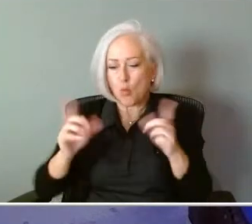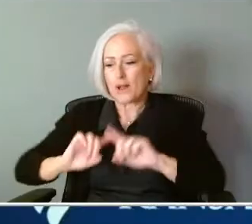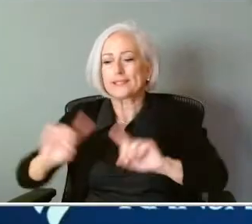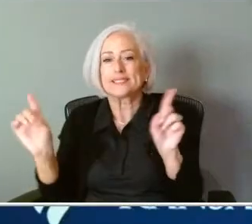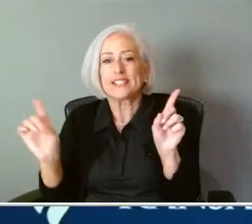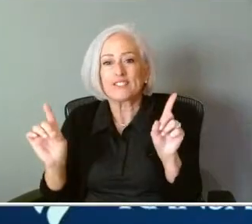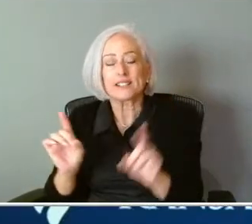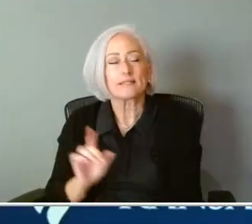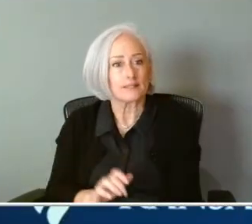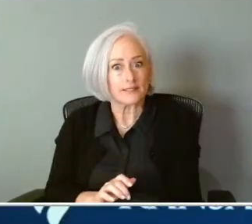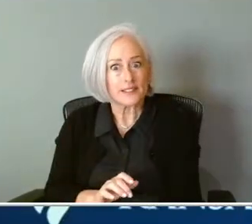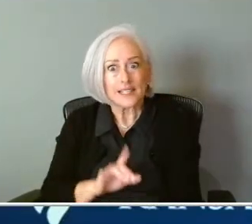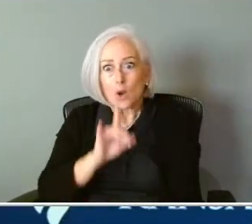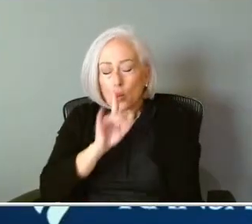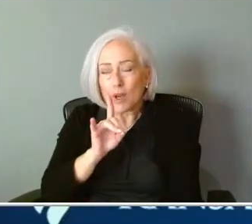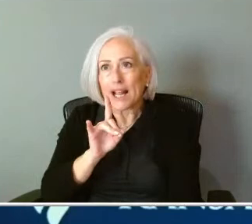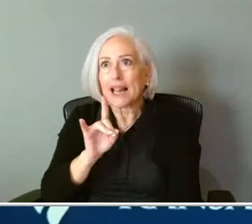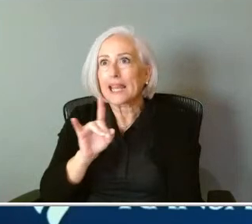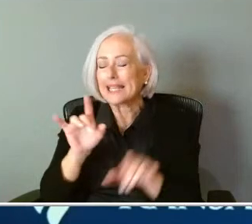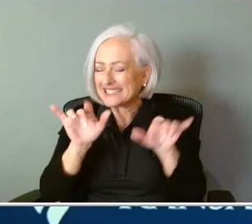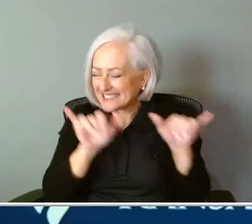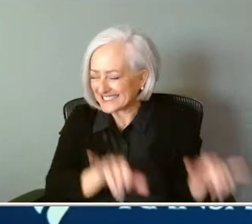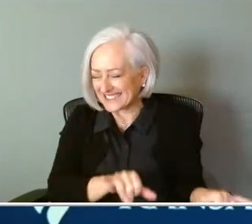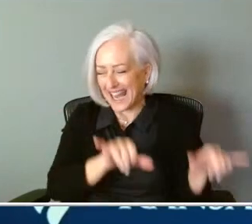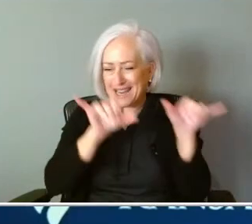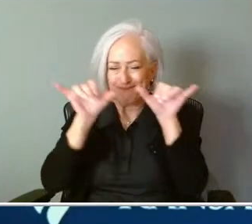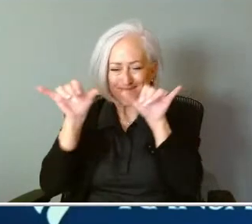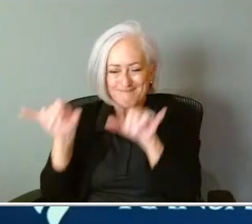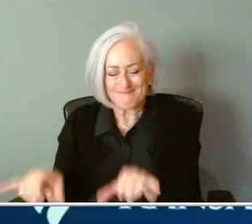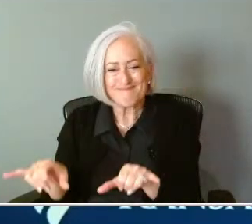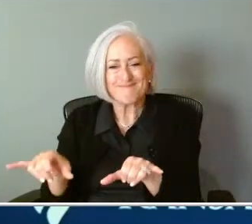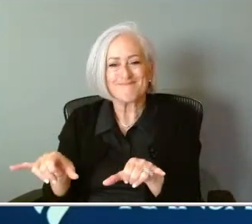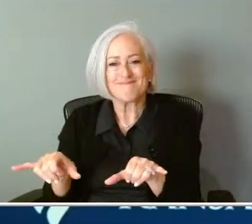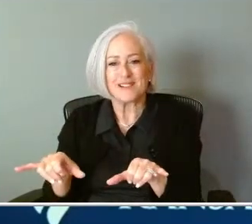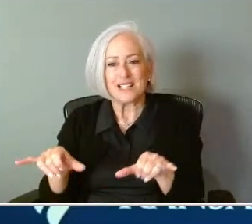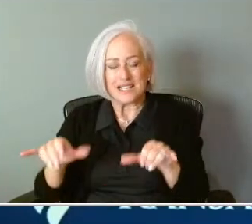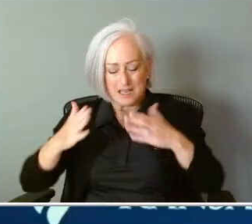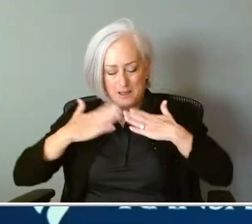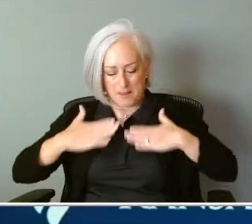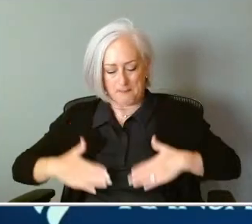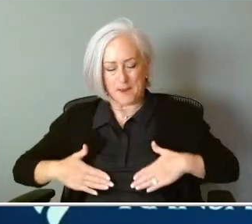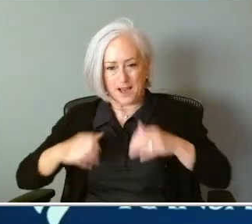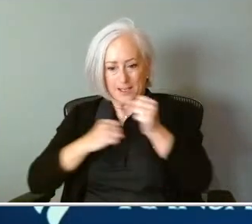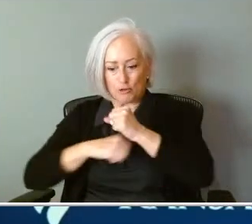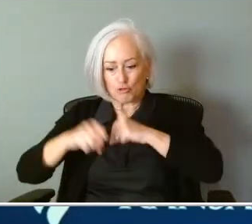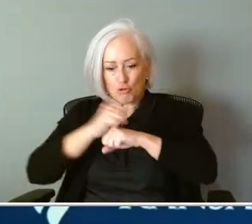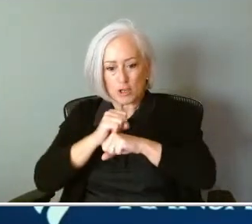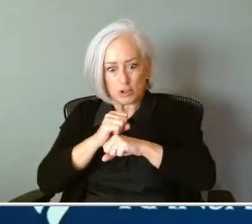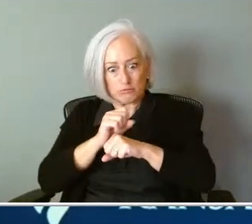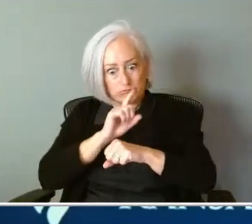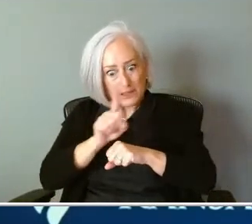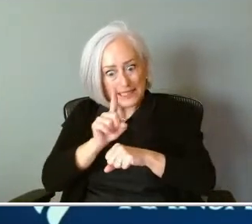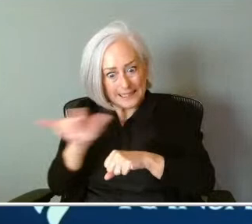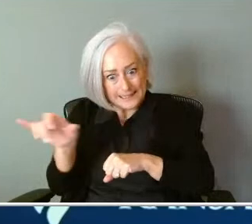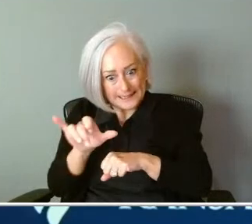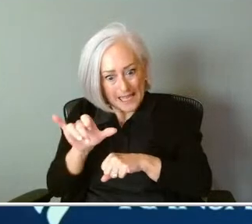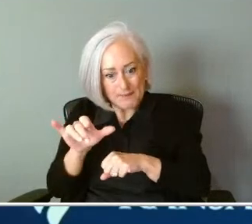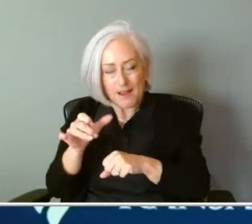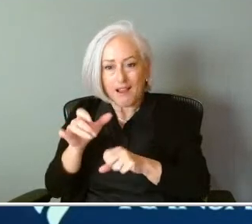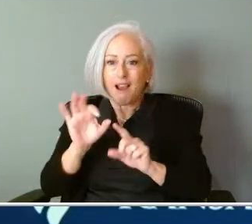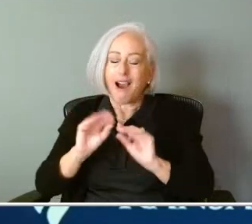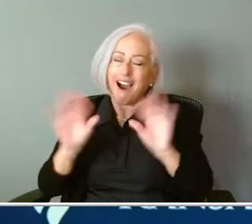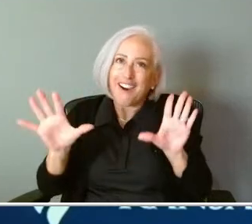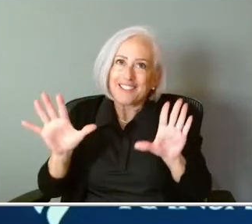remarkably identical. The anatomy is very similar. The only real major difference, obviously the skin is different, very